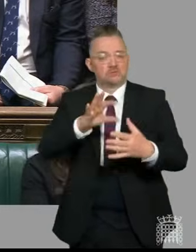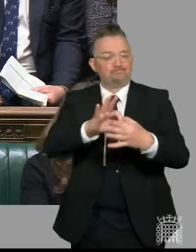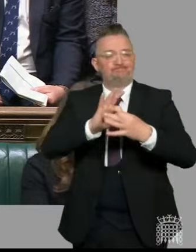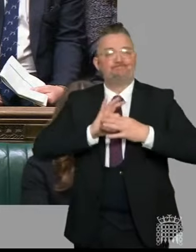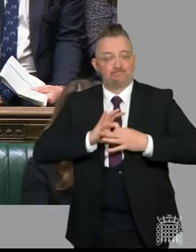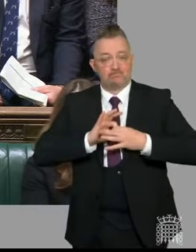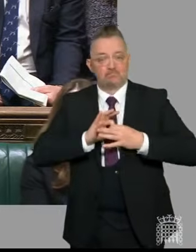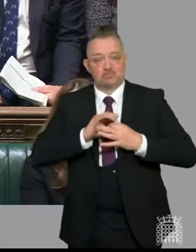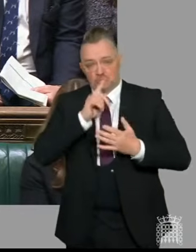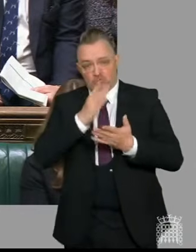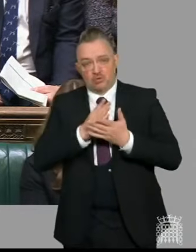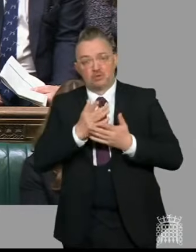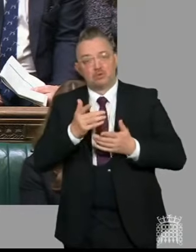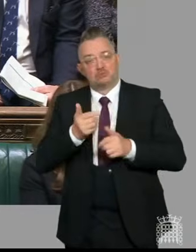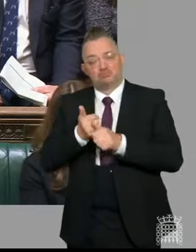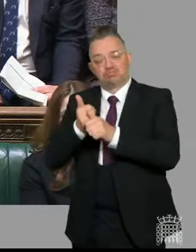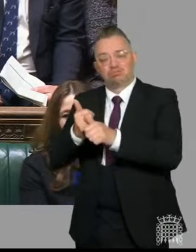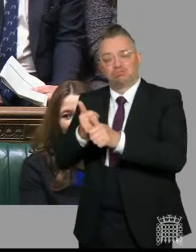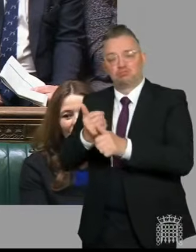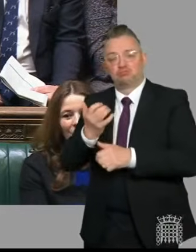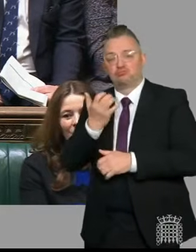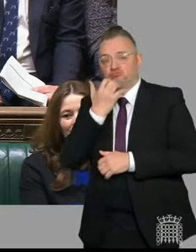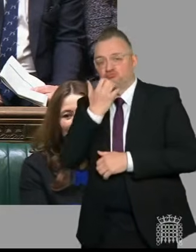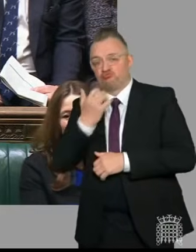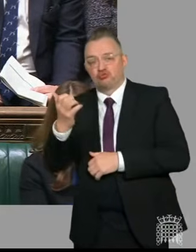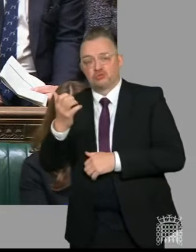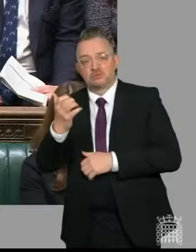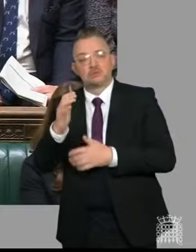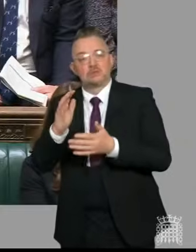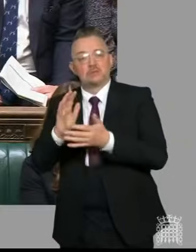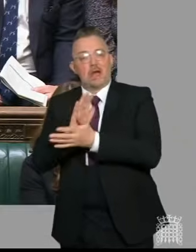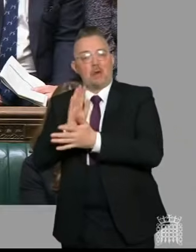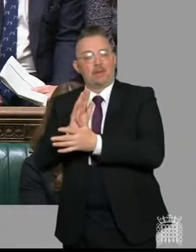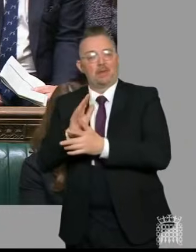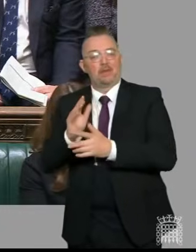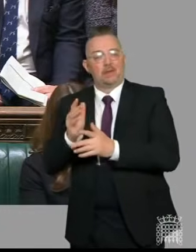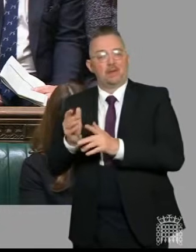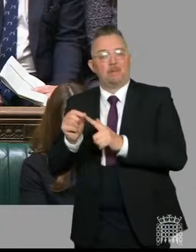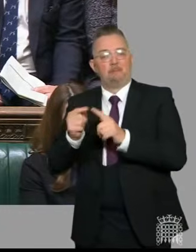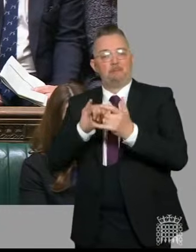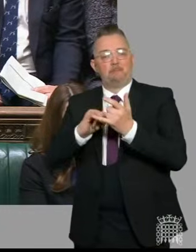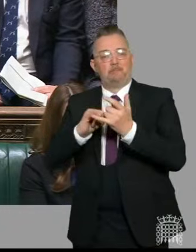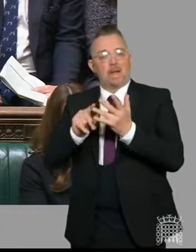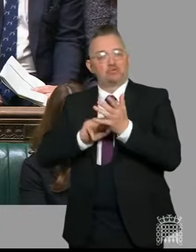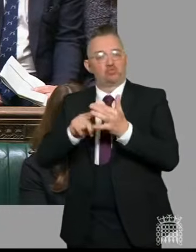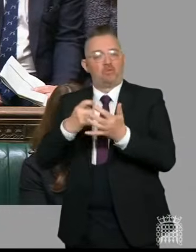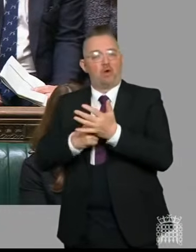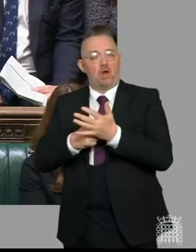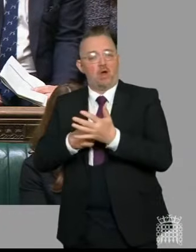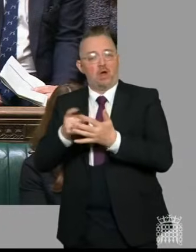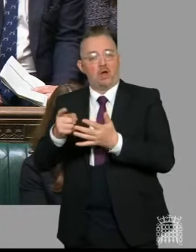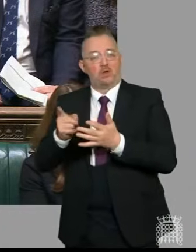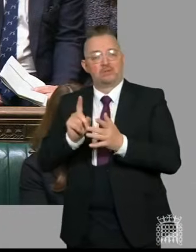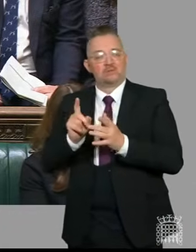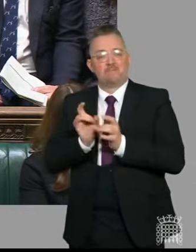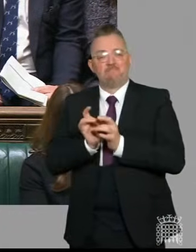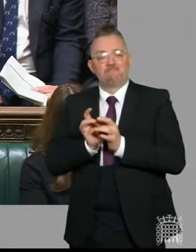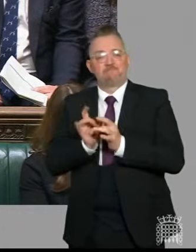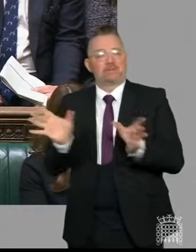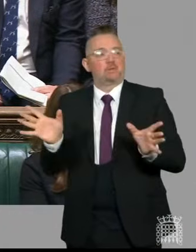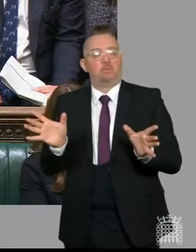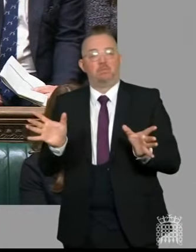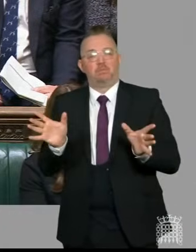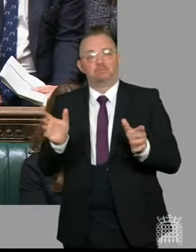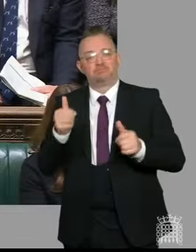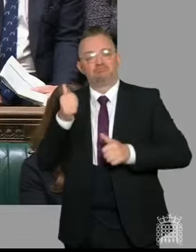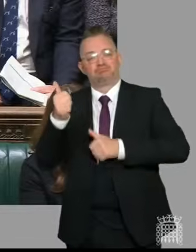happy Passover, a celebration of freedom. But of course, we remember the empty chairs